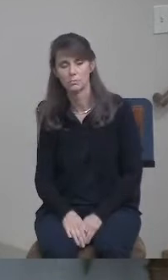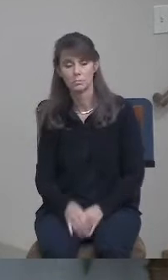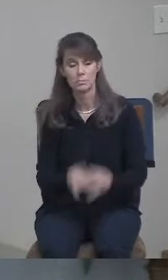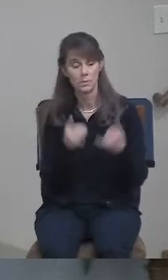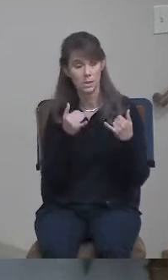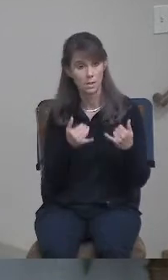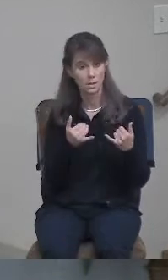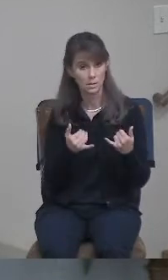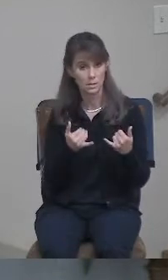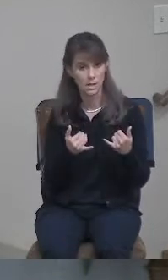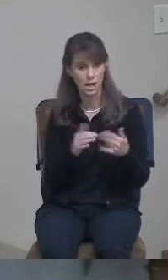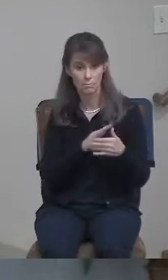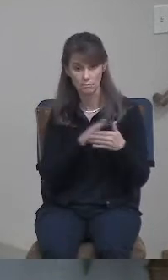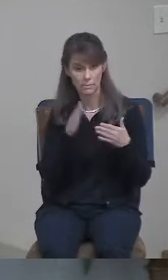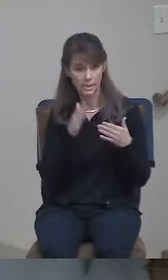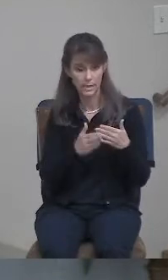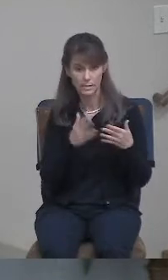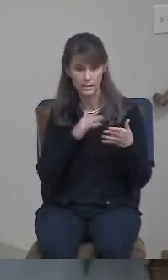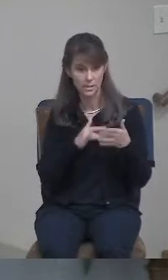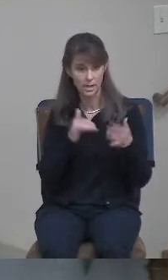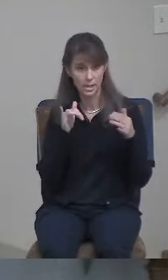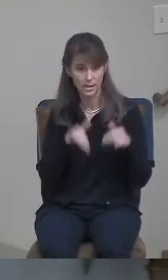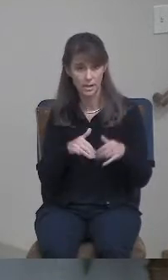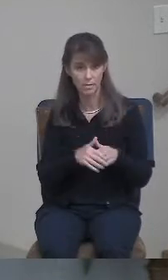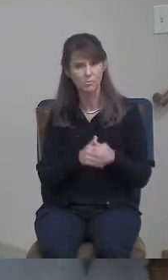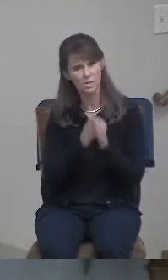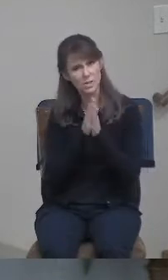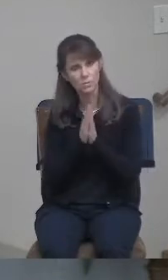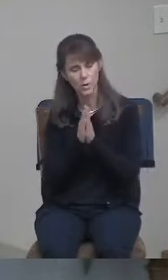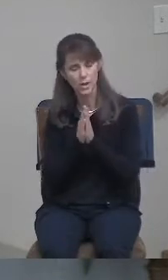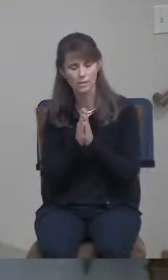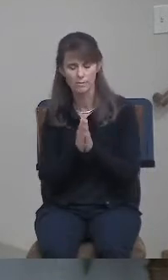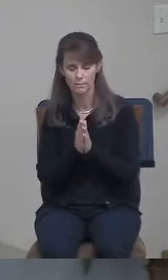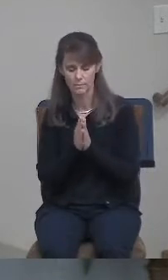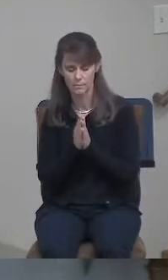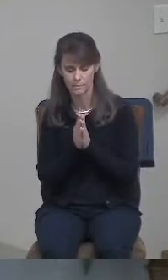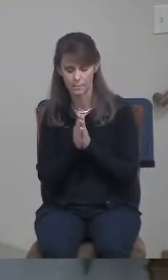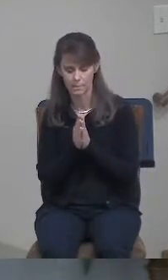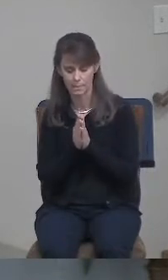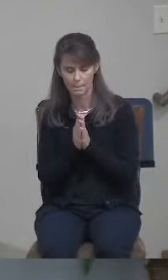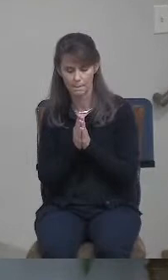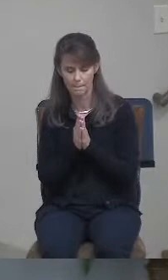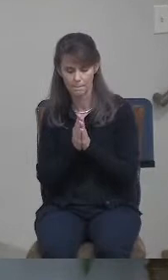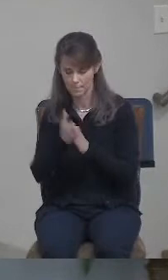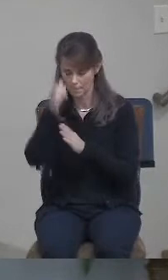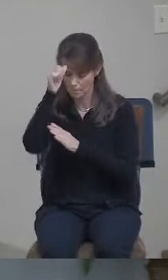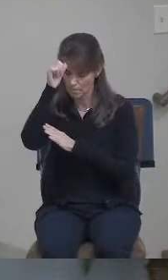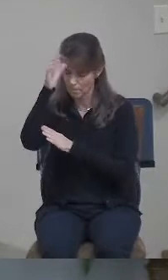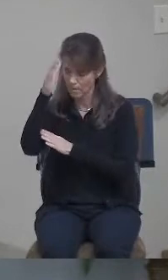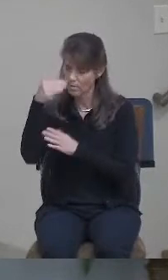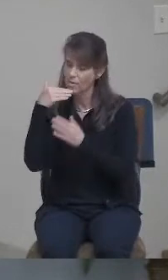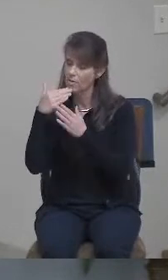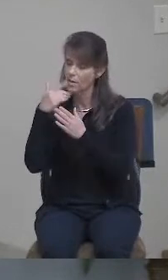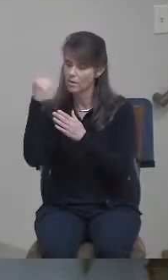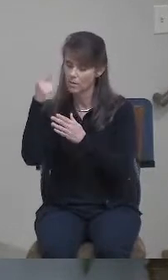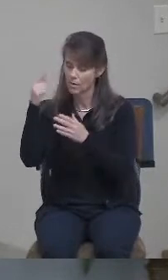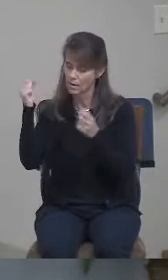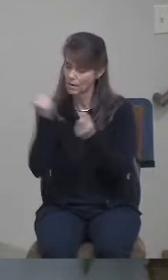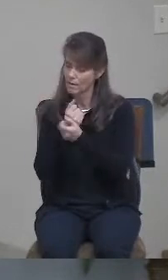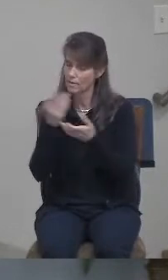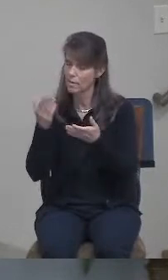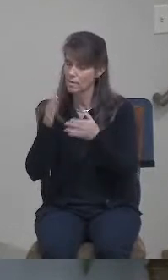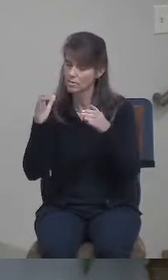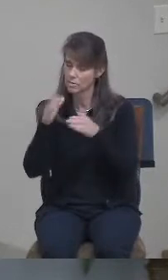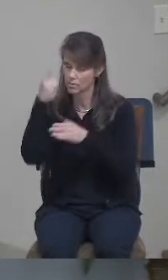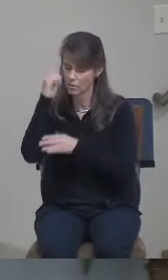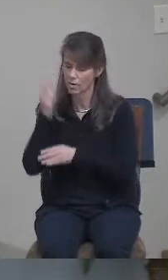tonight, we will end there, and we will let us have a word of prayer. Father, we're thankful unto you for all that you do for us, all the blessings you